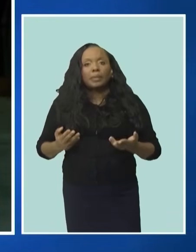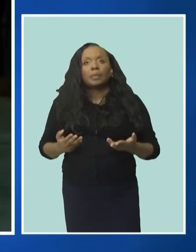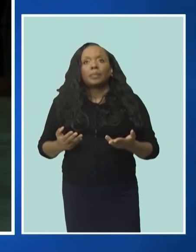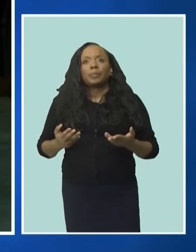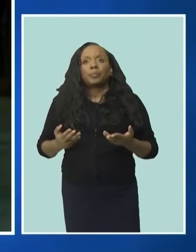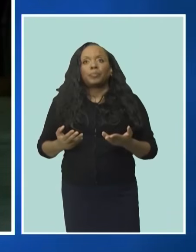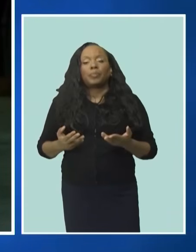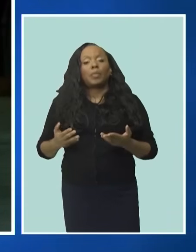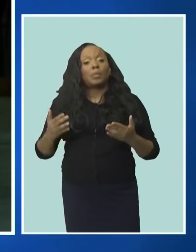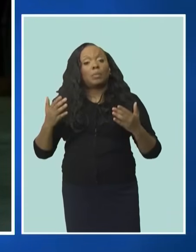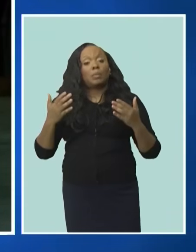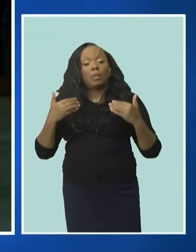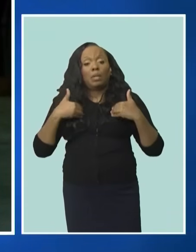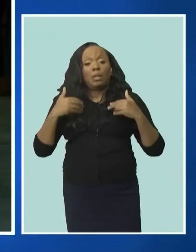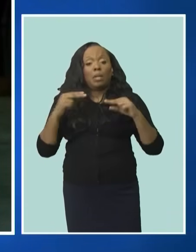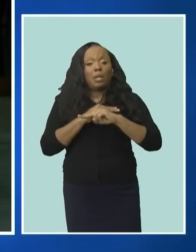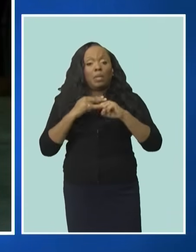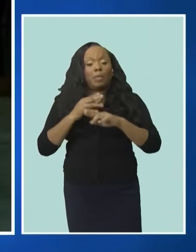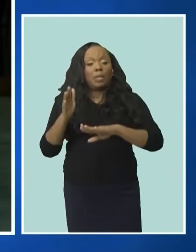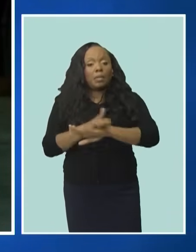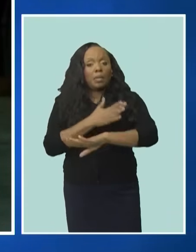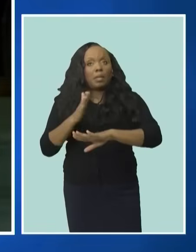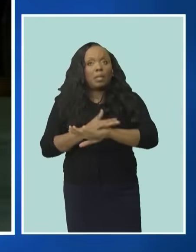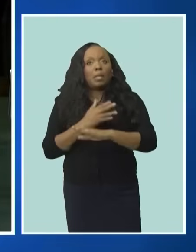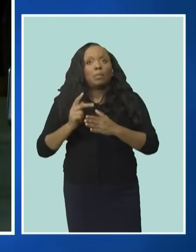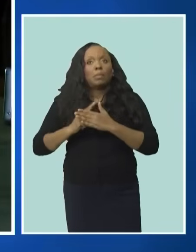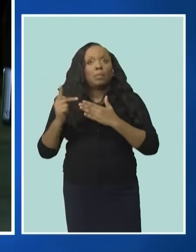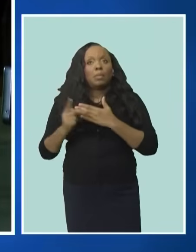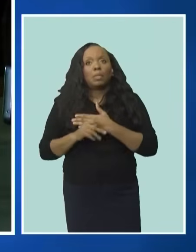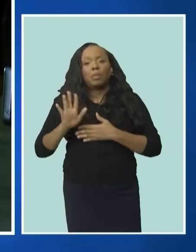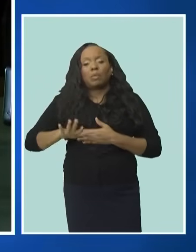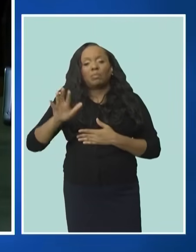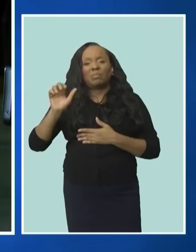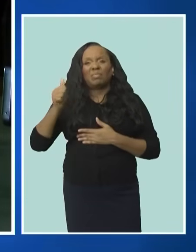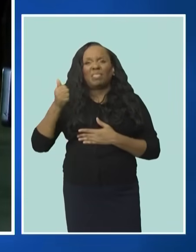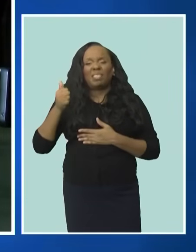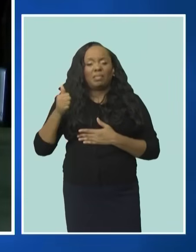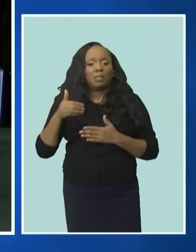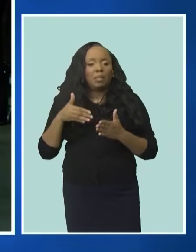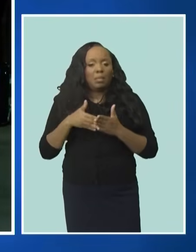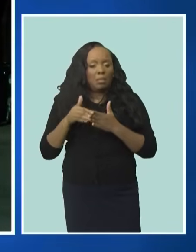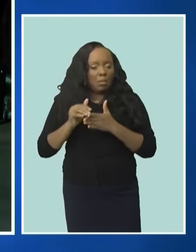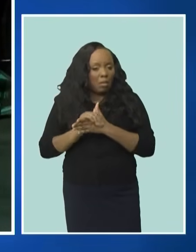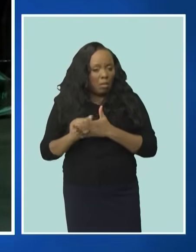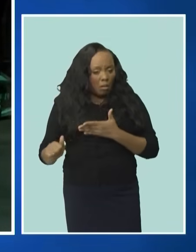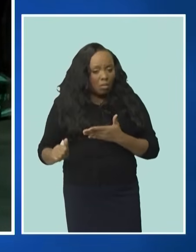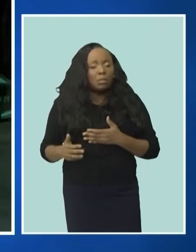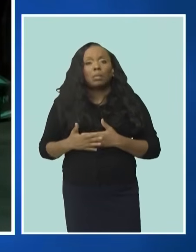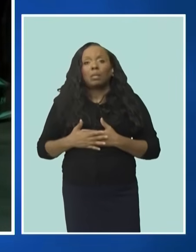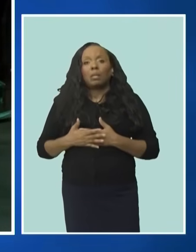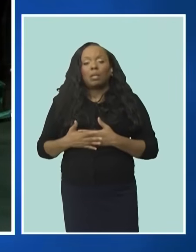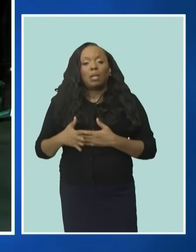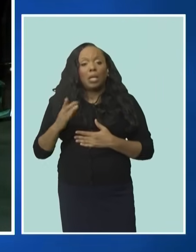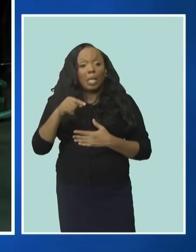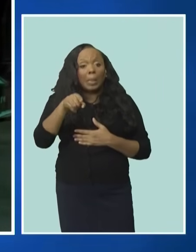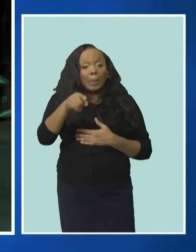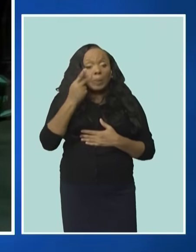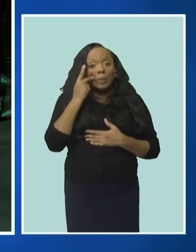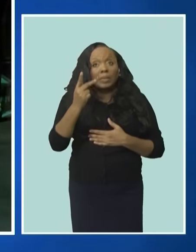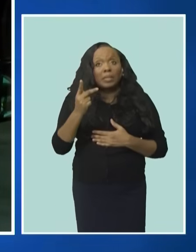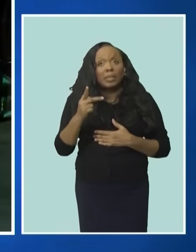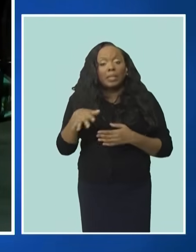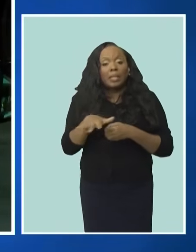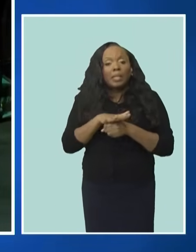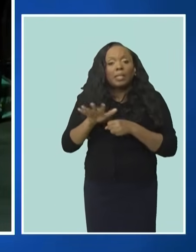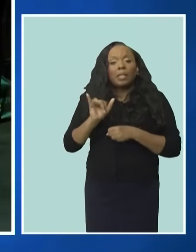highway maintenance program, which has taken up a budget of about 10 million out of the 23 million. The public would have seen areas like